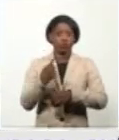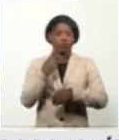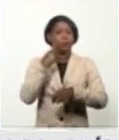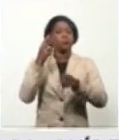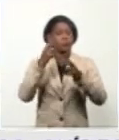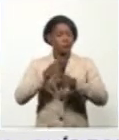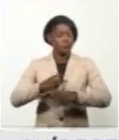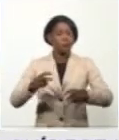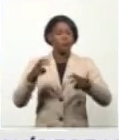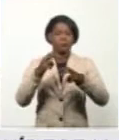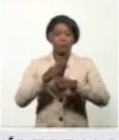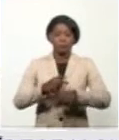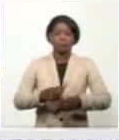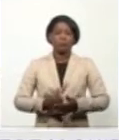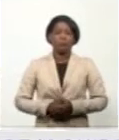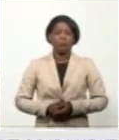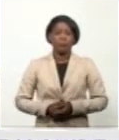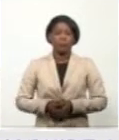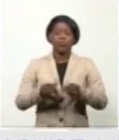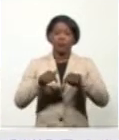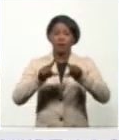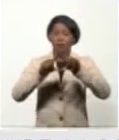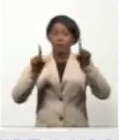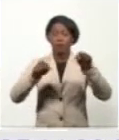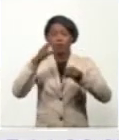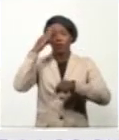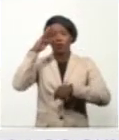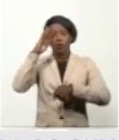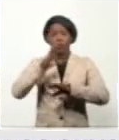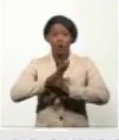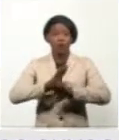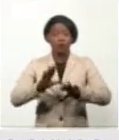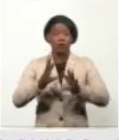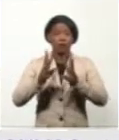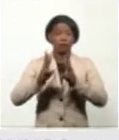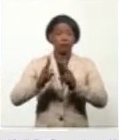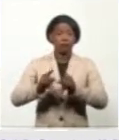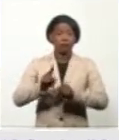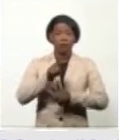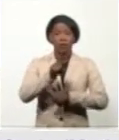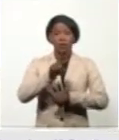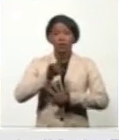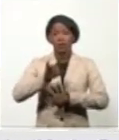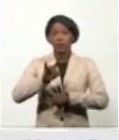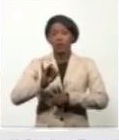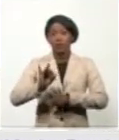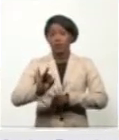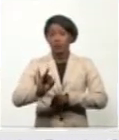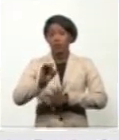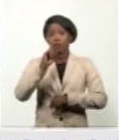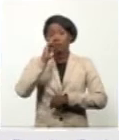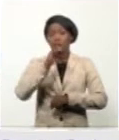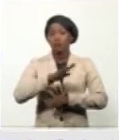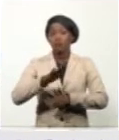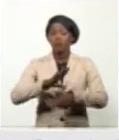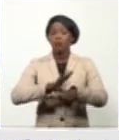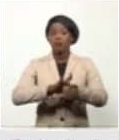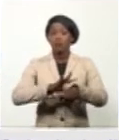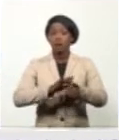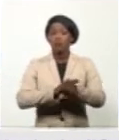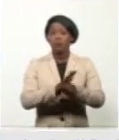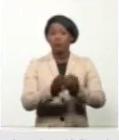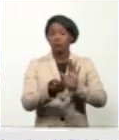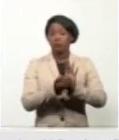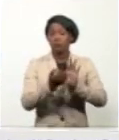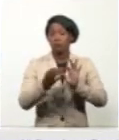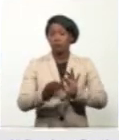boy from Havana as well, in whom the source of infection has not been clarified. Thus, in Cuba, there are